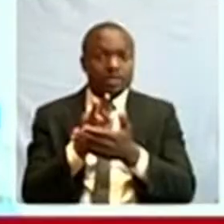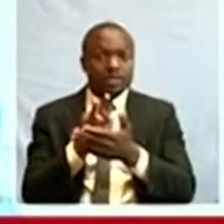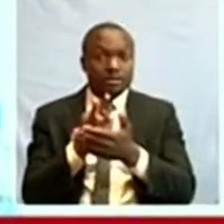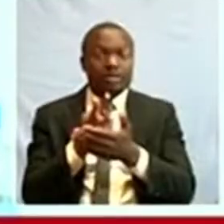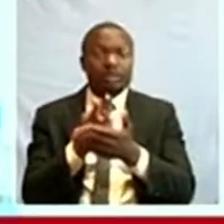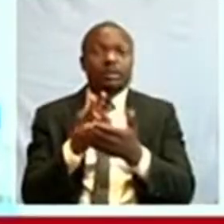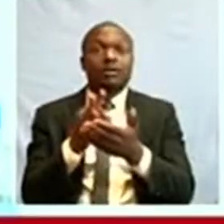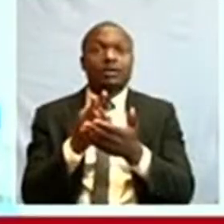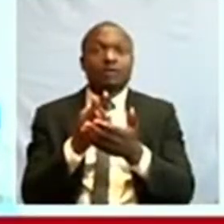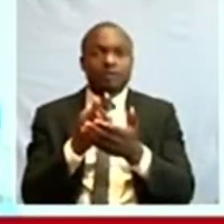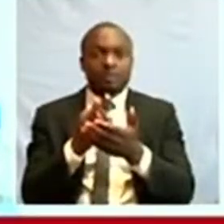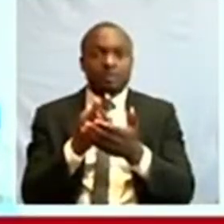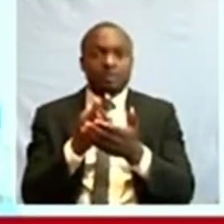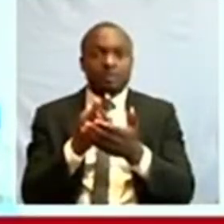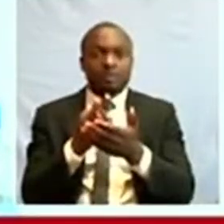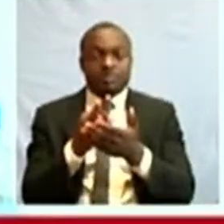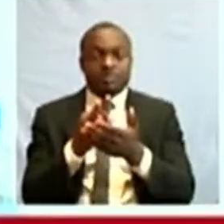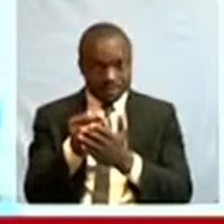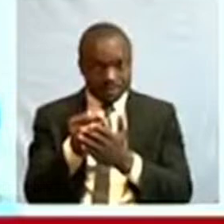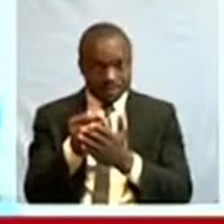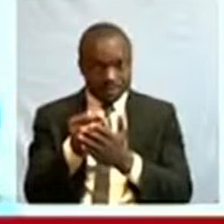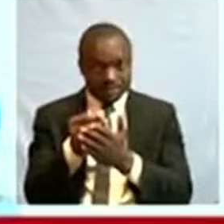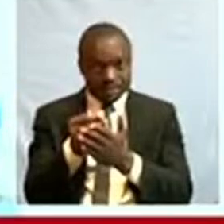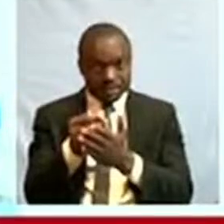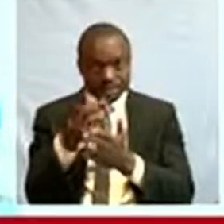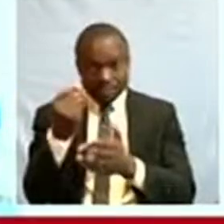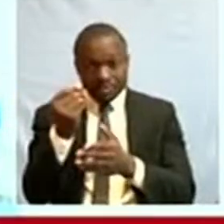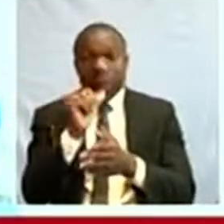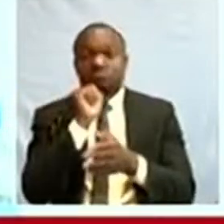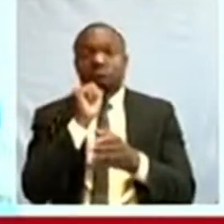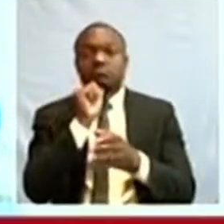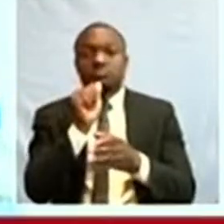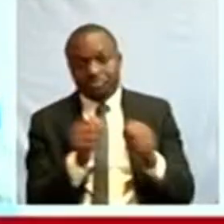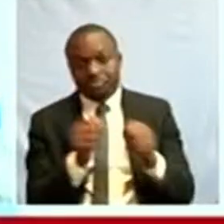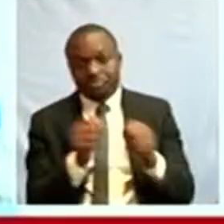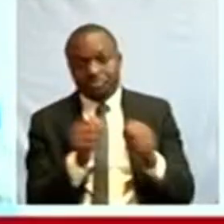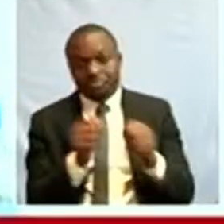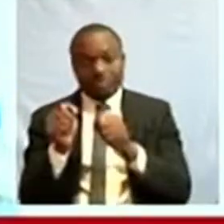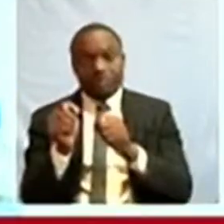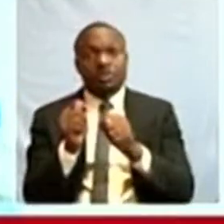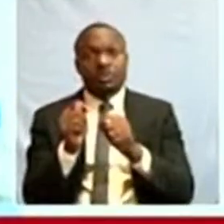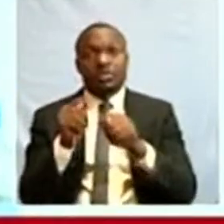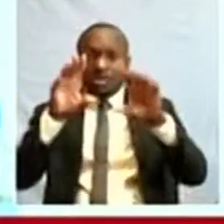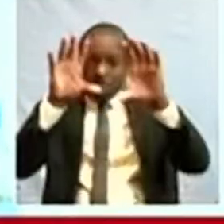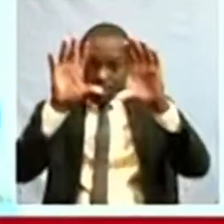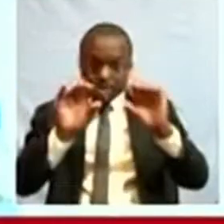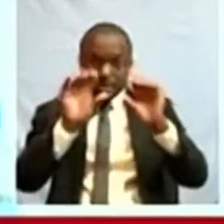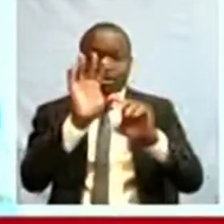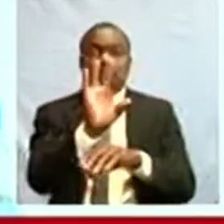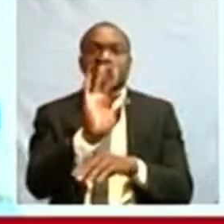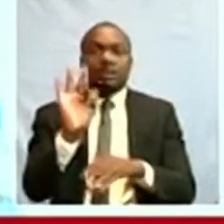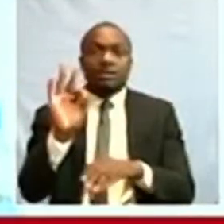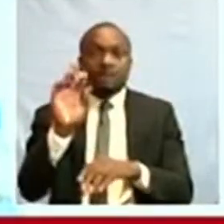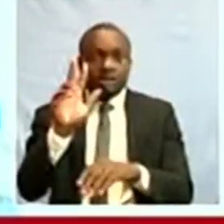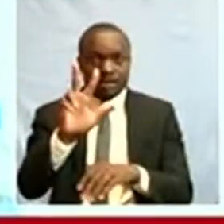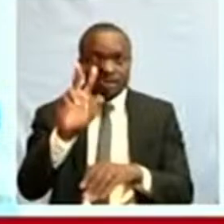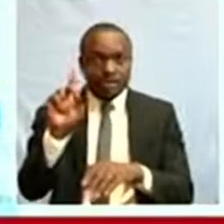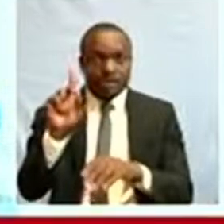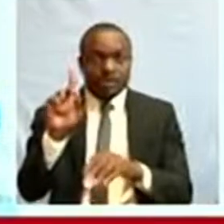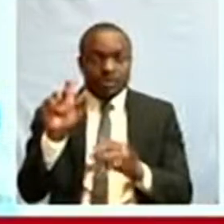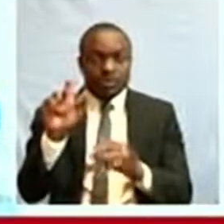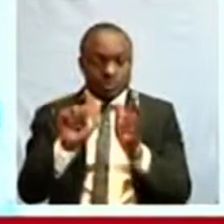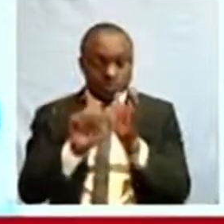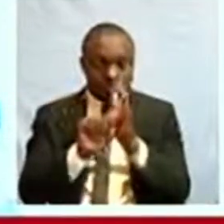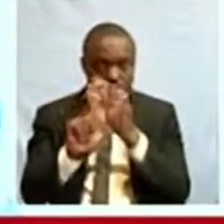and the funds had not to Control 99 as at 31st August